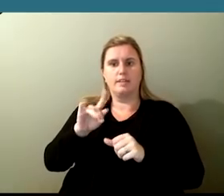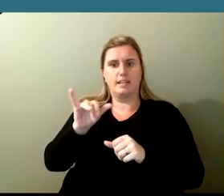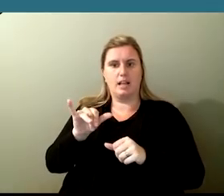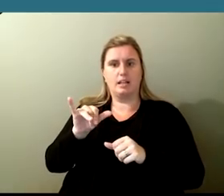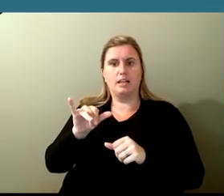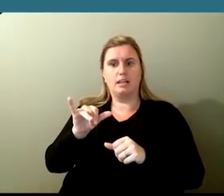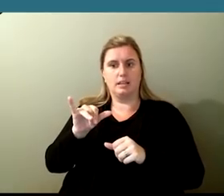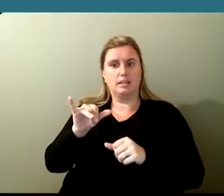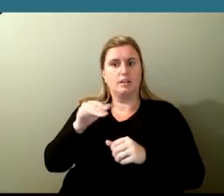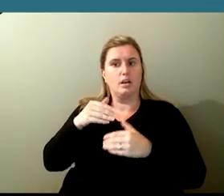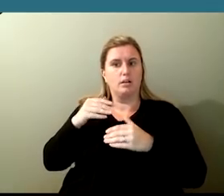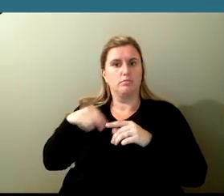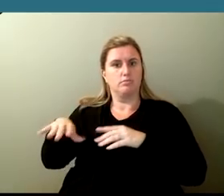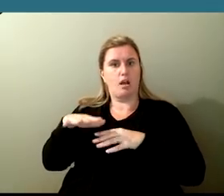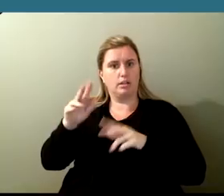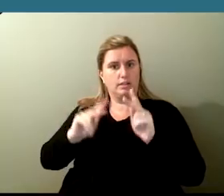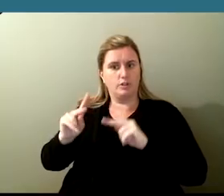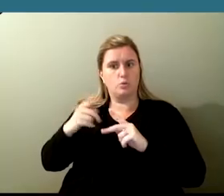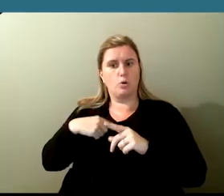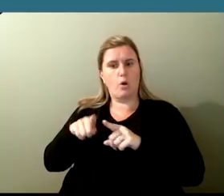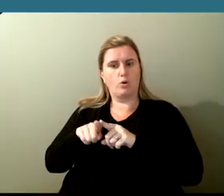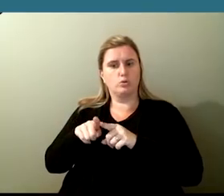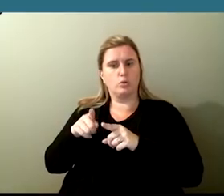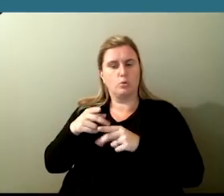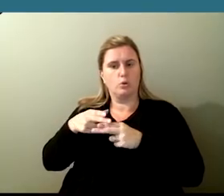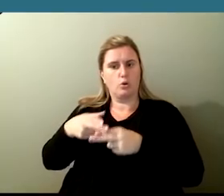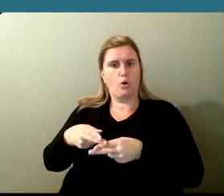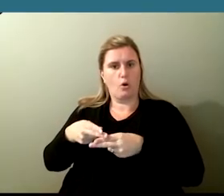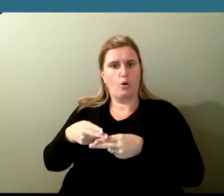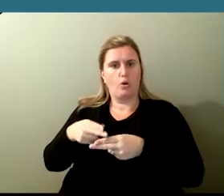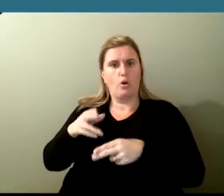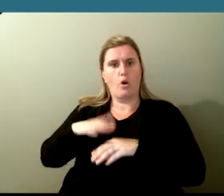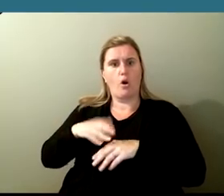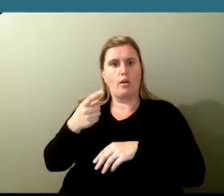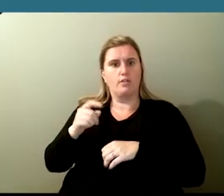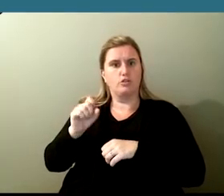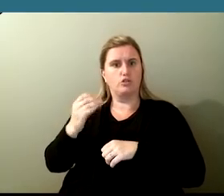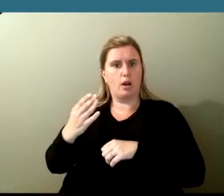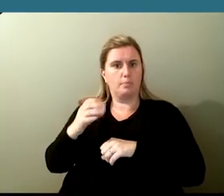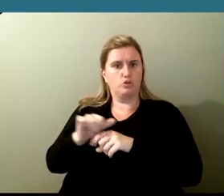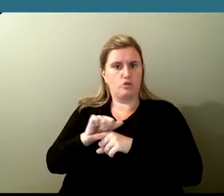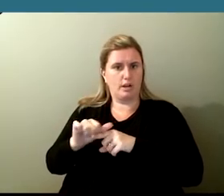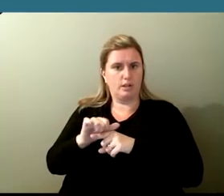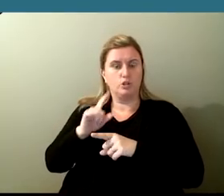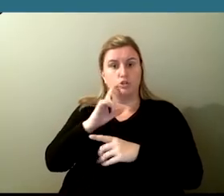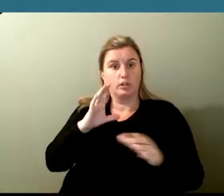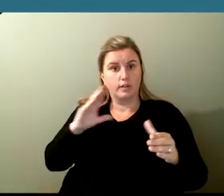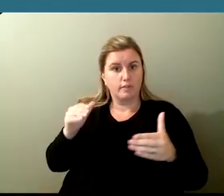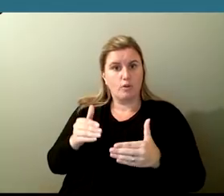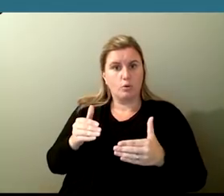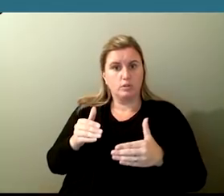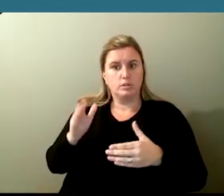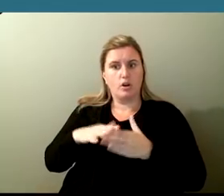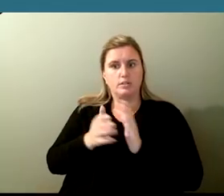It is also called, or it is what we would call on-the-job training, which is really focused, as I mentioned, on